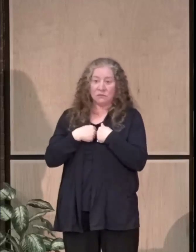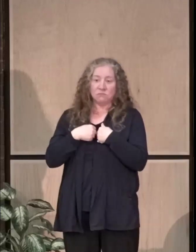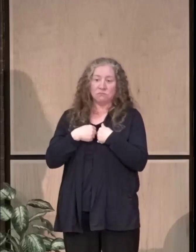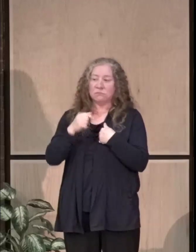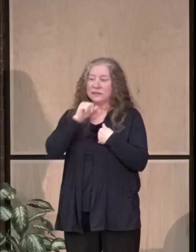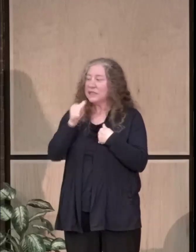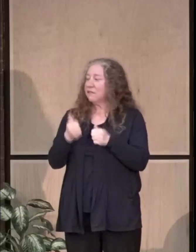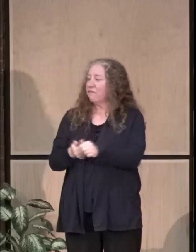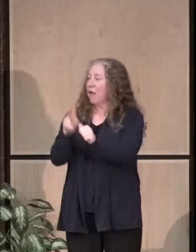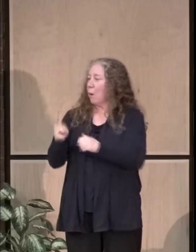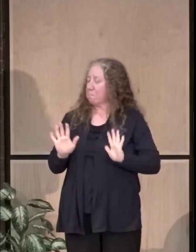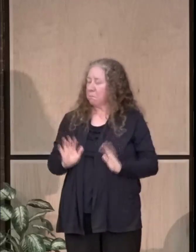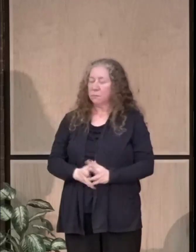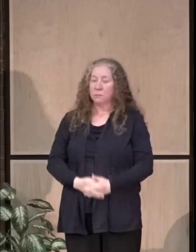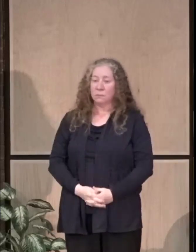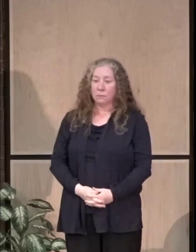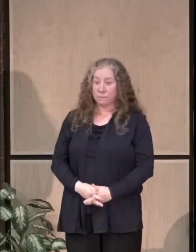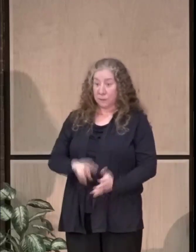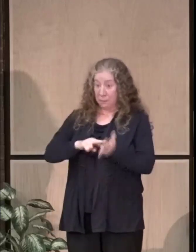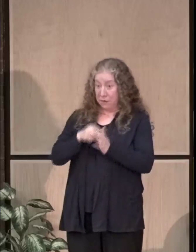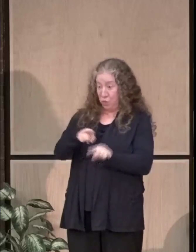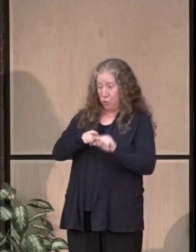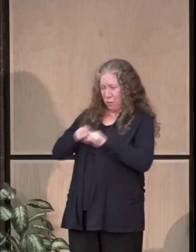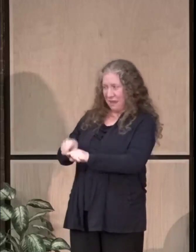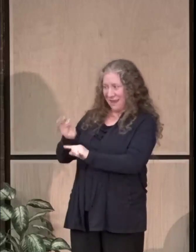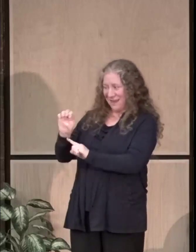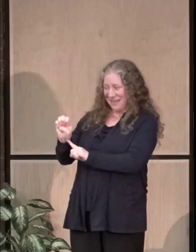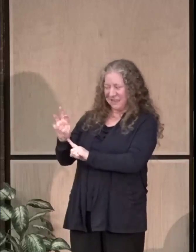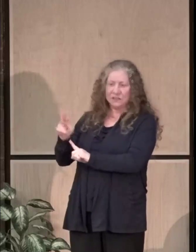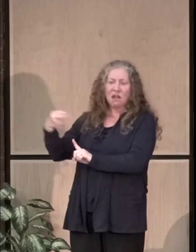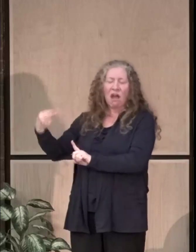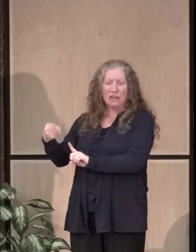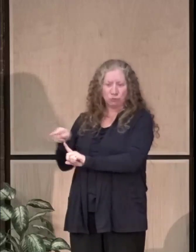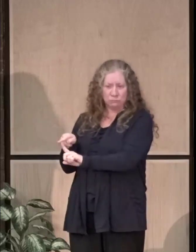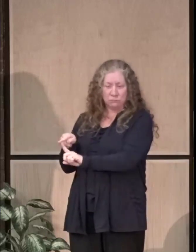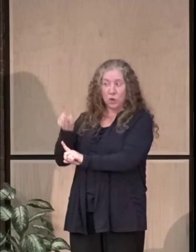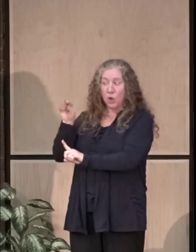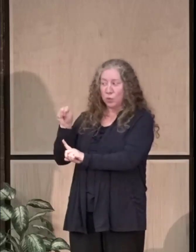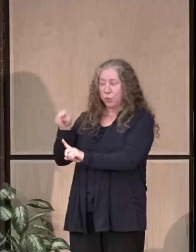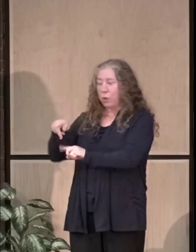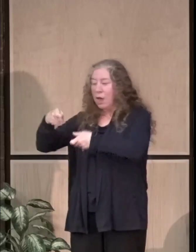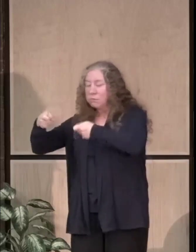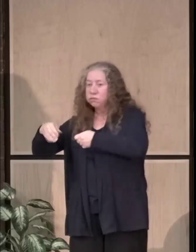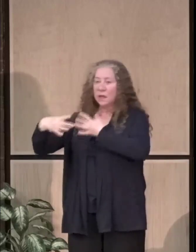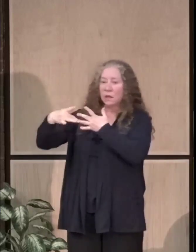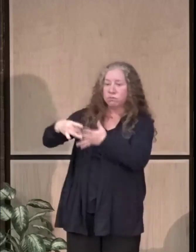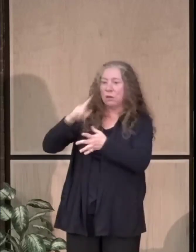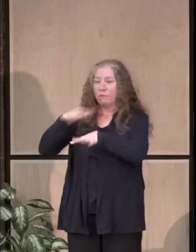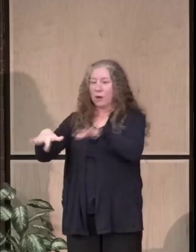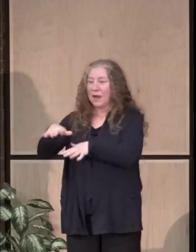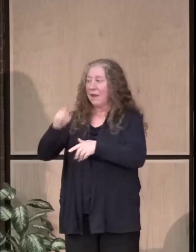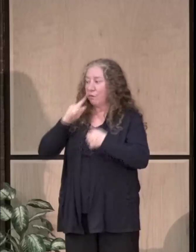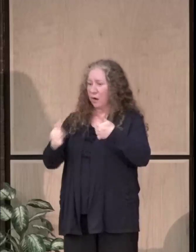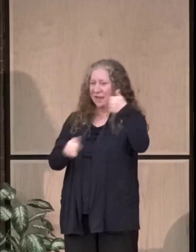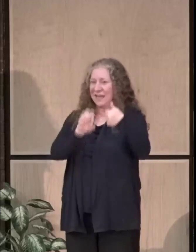follow up. But you were relying on an E6 to direct the activities of an E7. I was relying